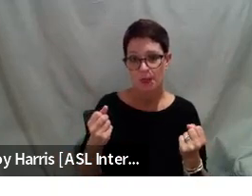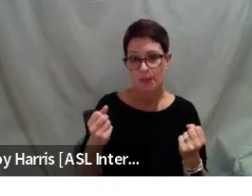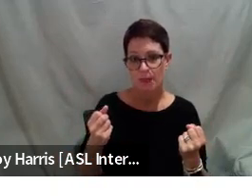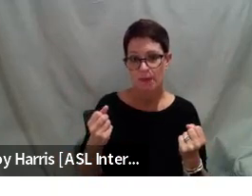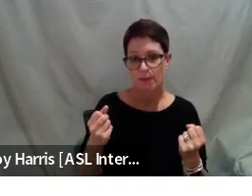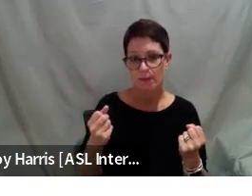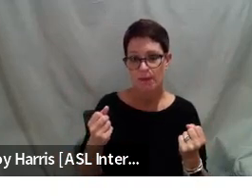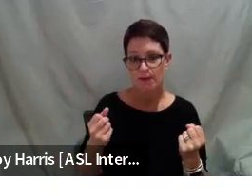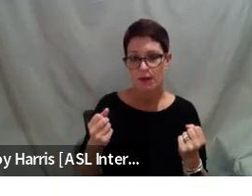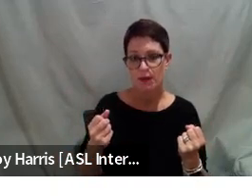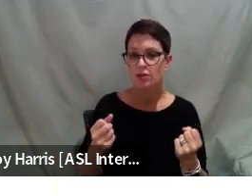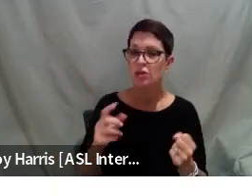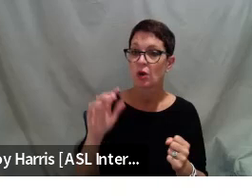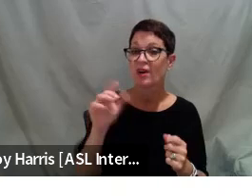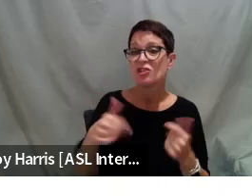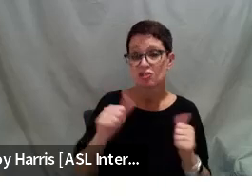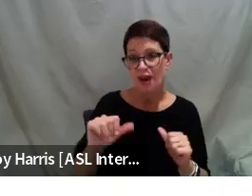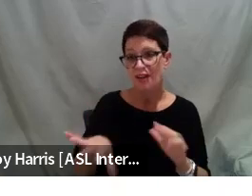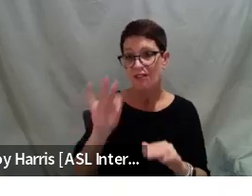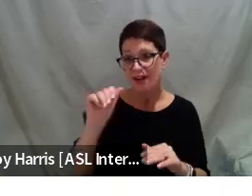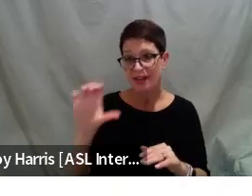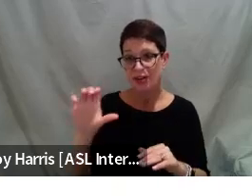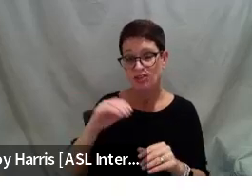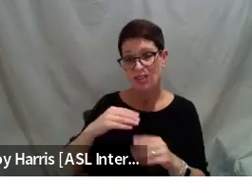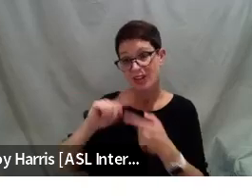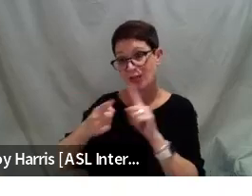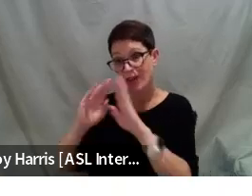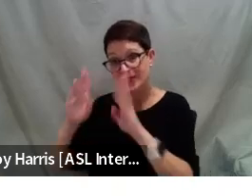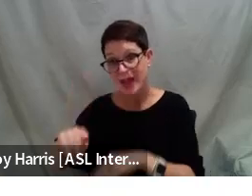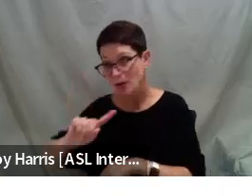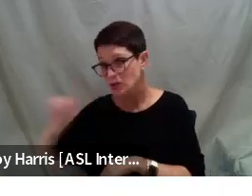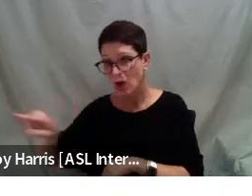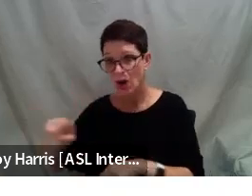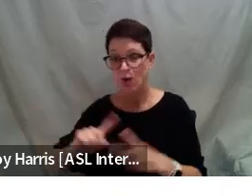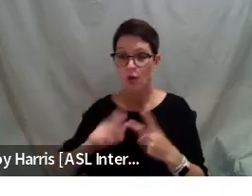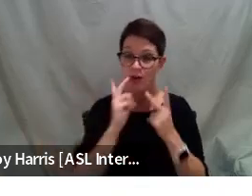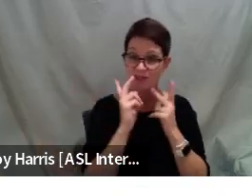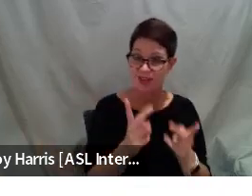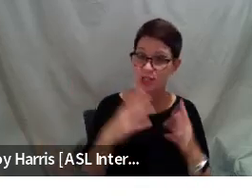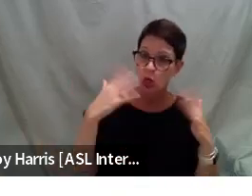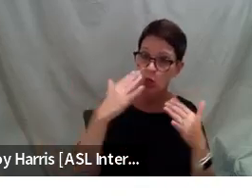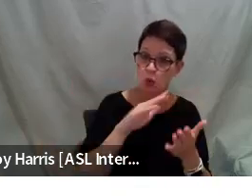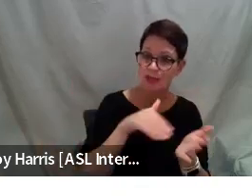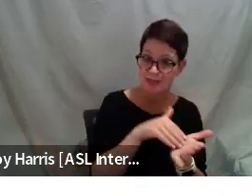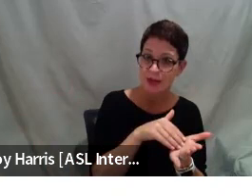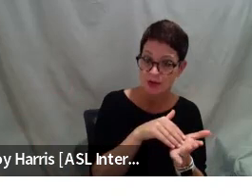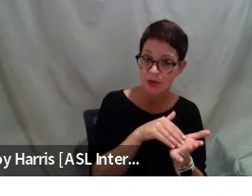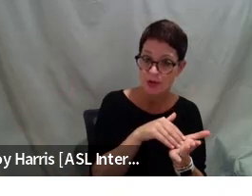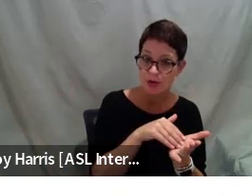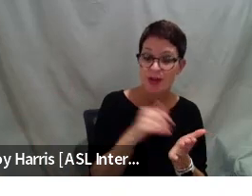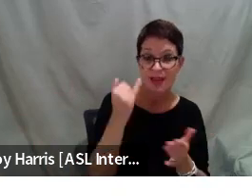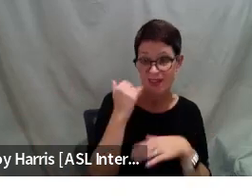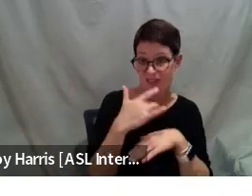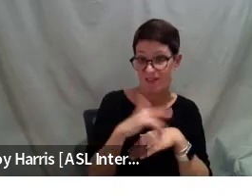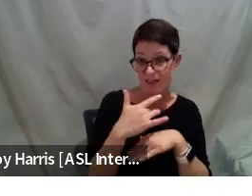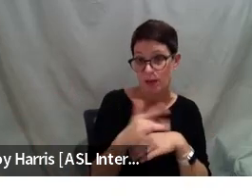recommend to seek air conditioning at someone's home if you can, or visit a cooling center if